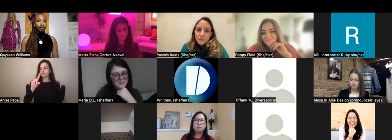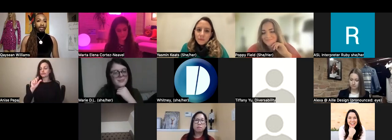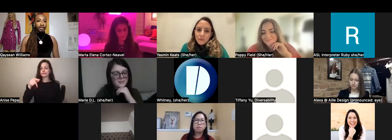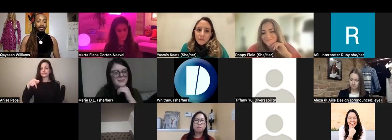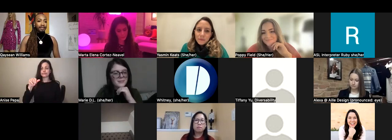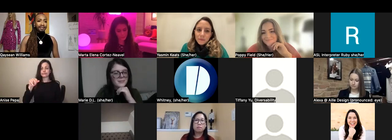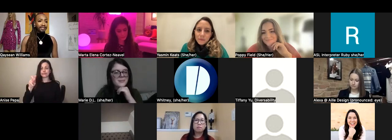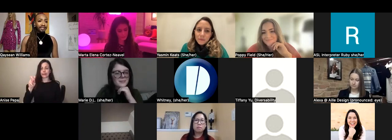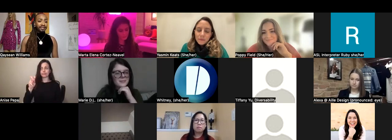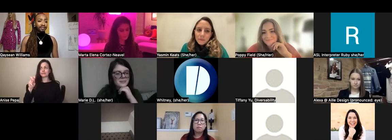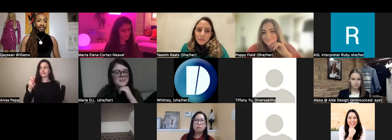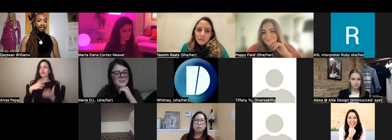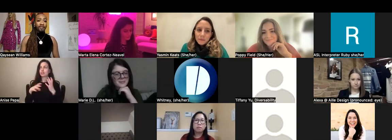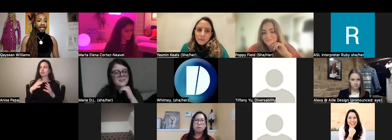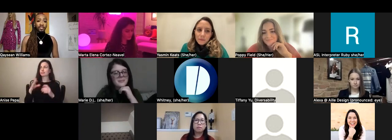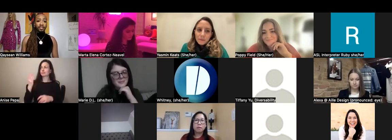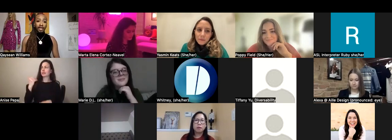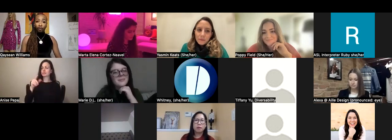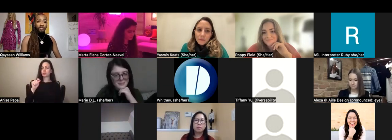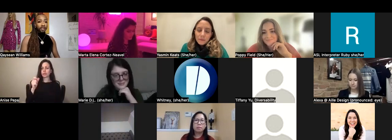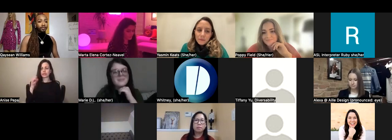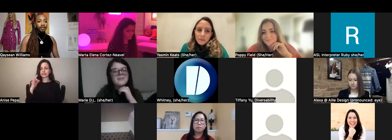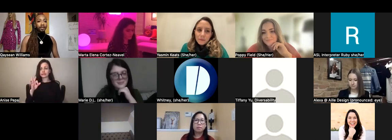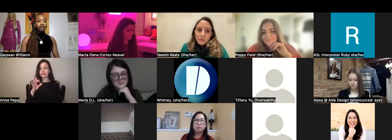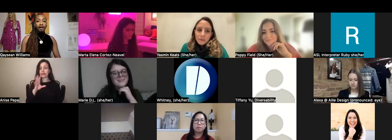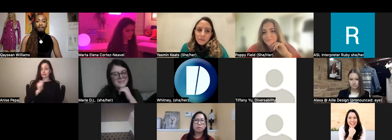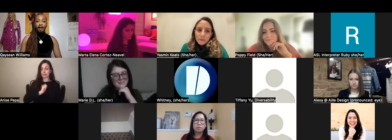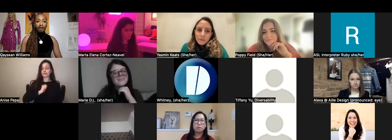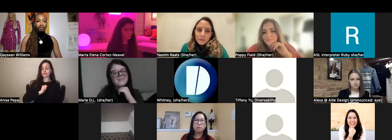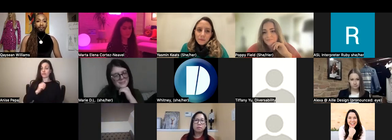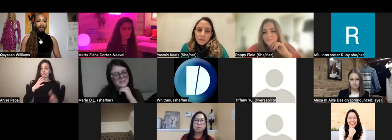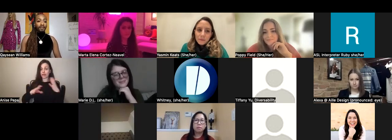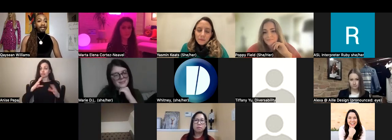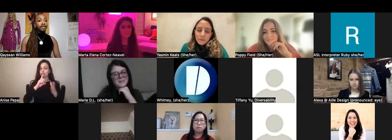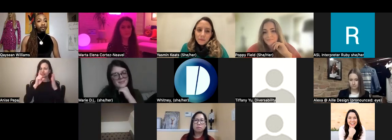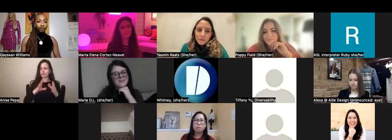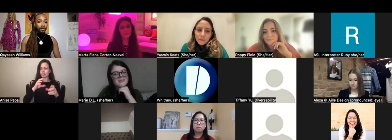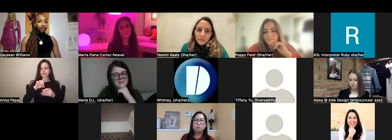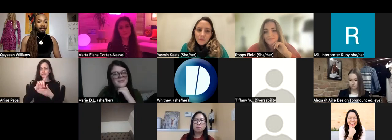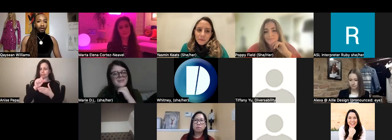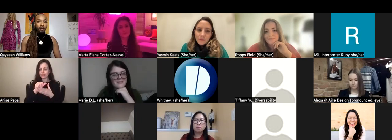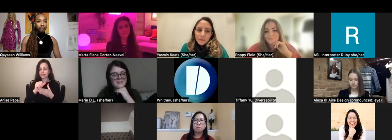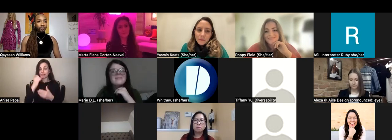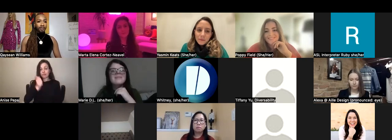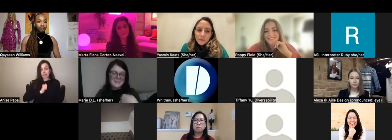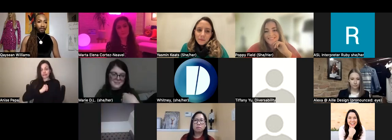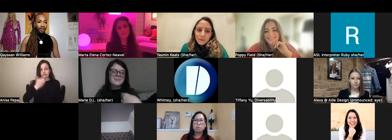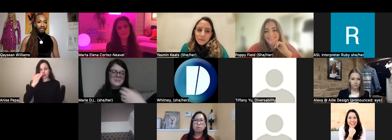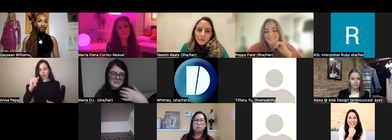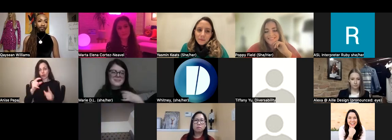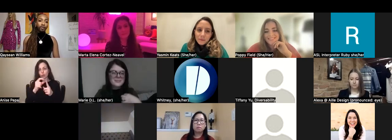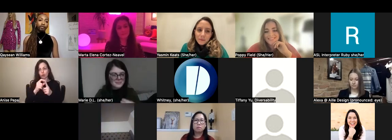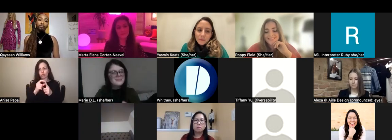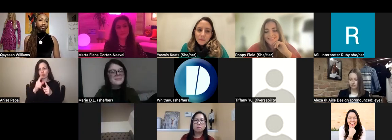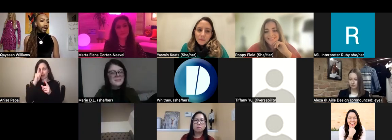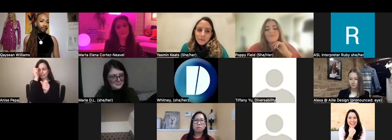about 2019, and I'm a fashion designer with a disability. If I didn't know what that was, I always thought to myself, imagine